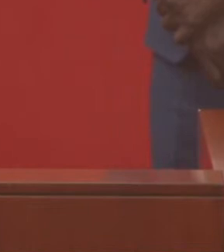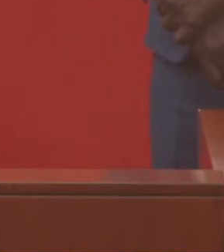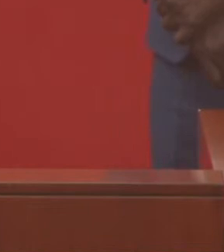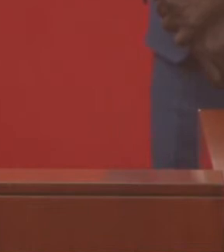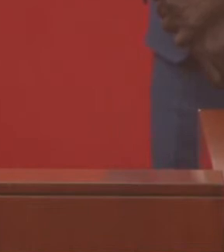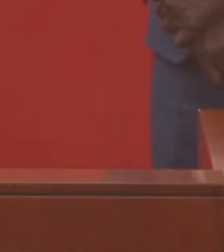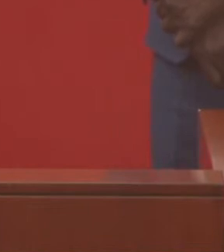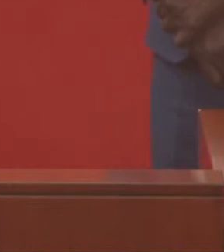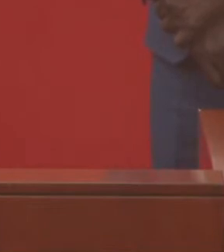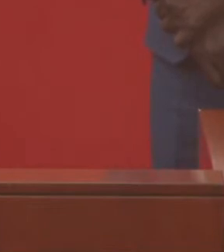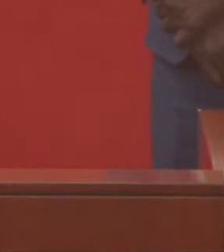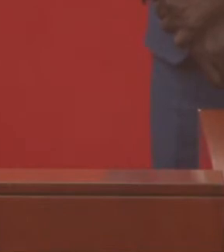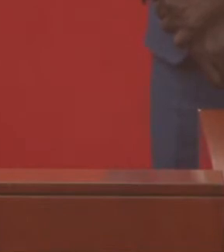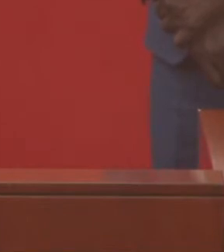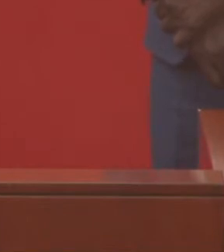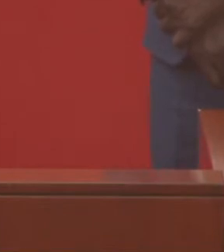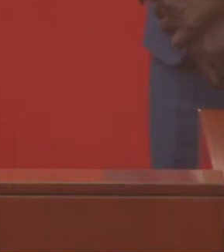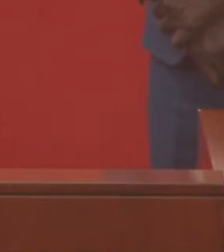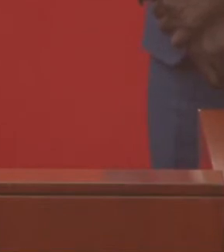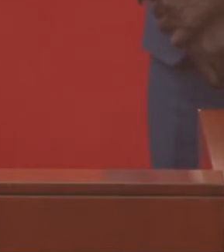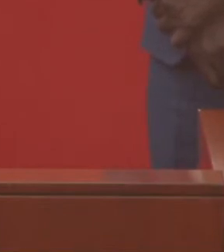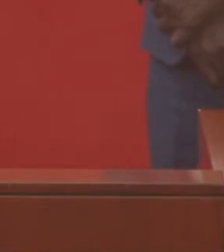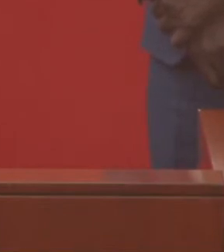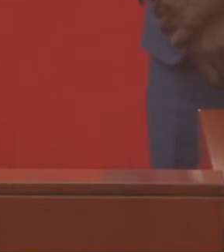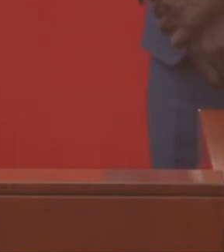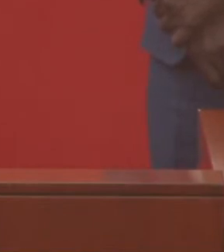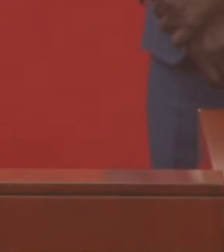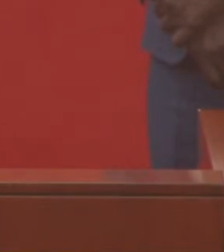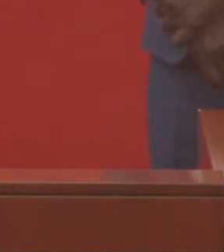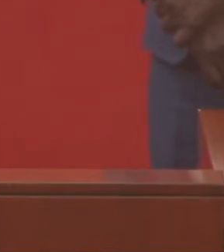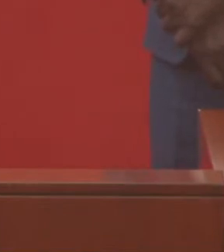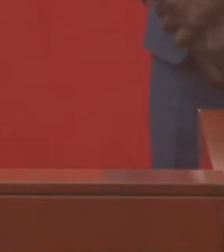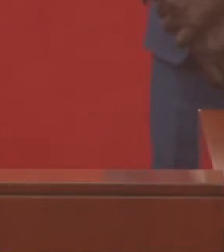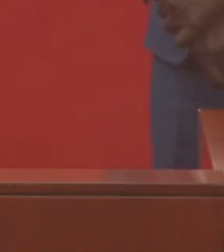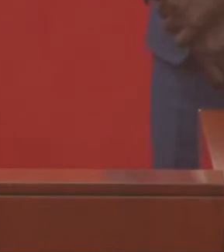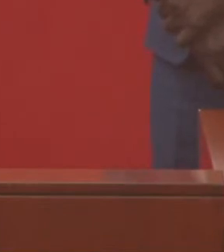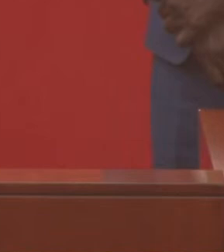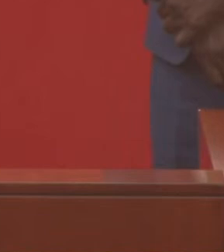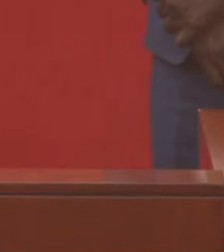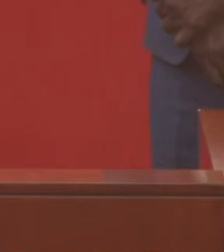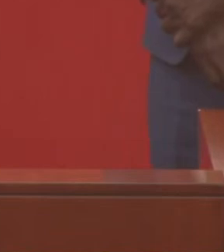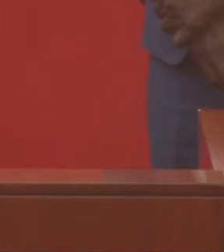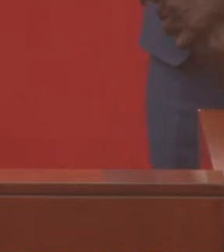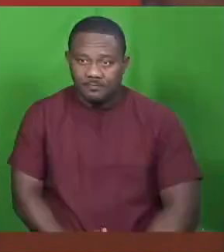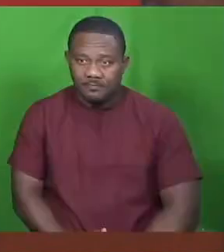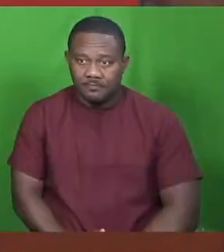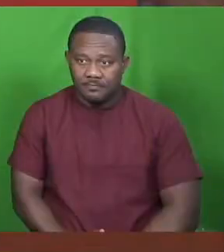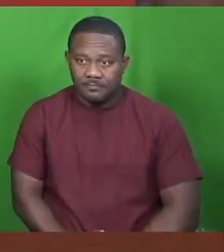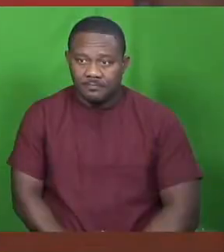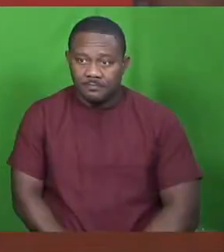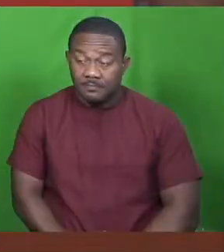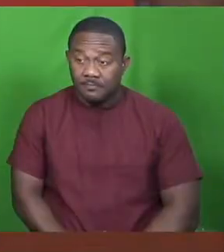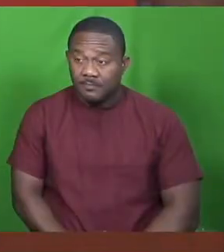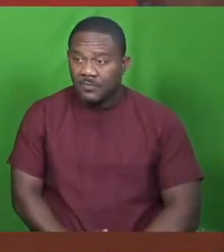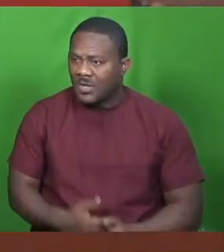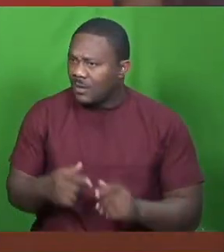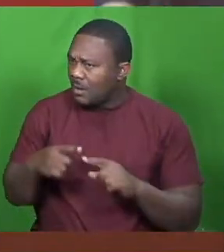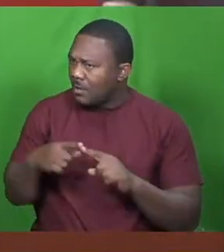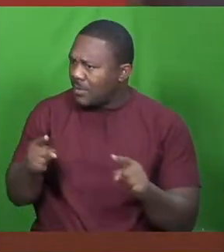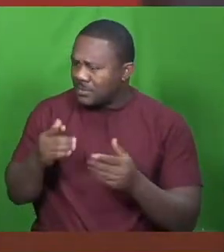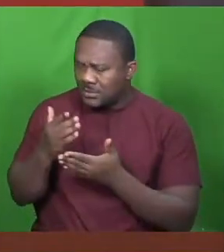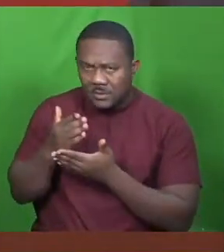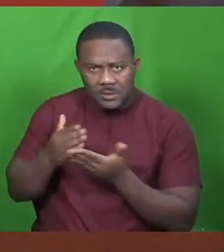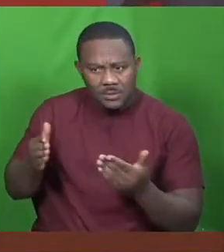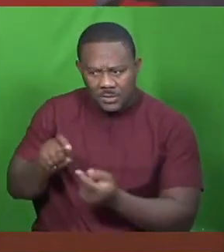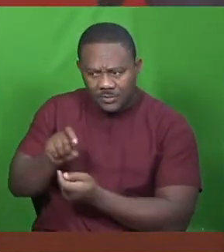member to read the report. That is general rule. But when you go to the specific committees,